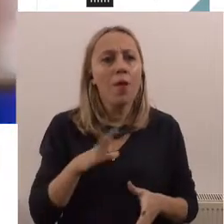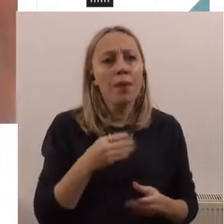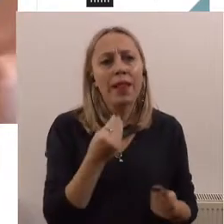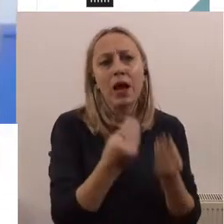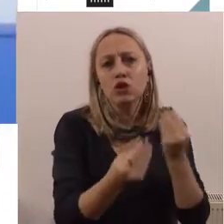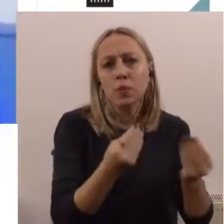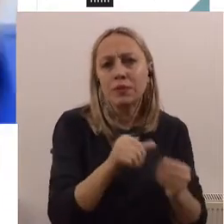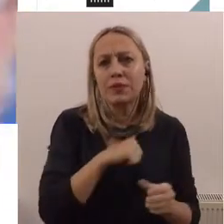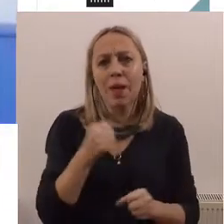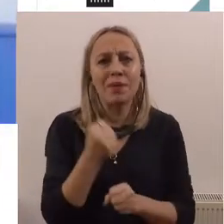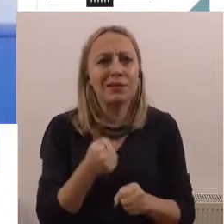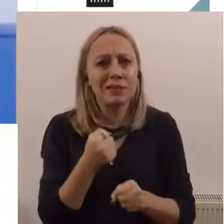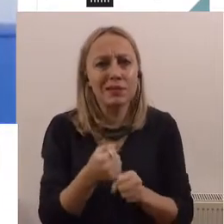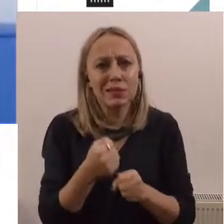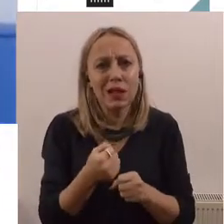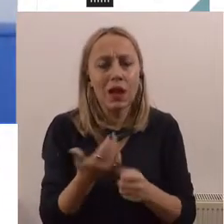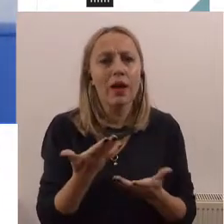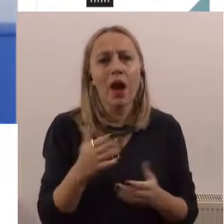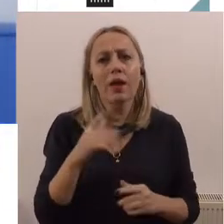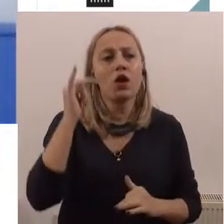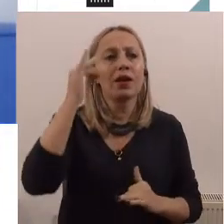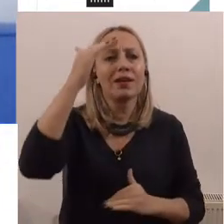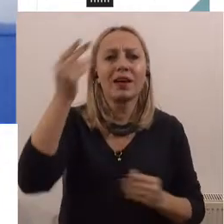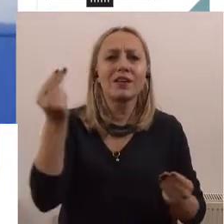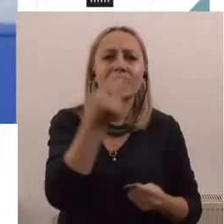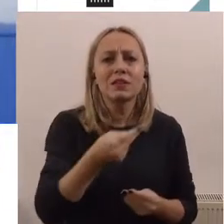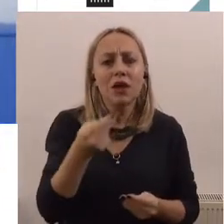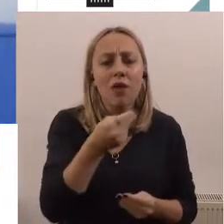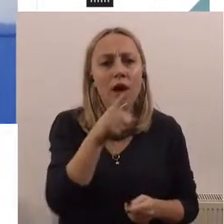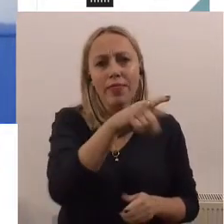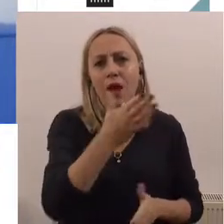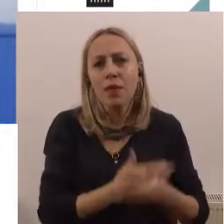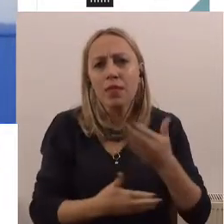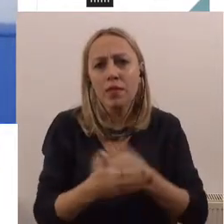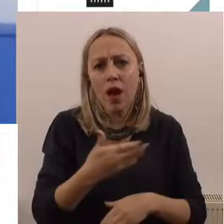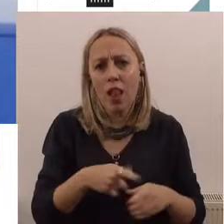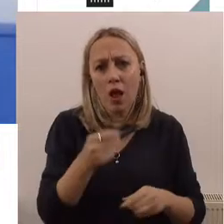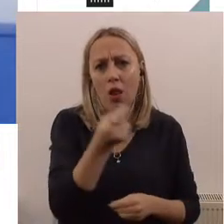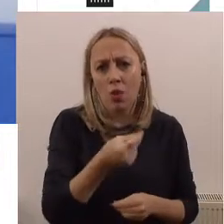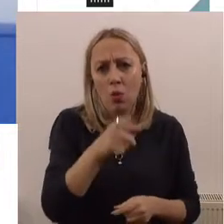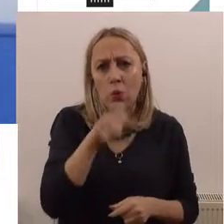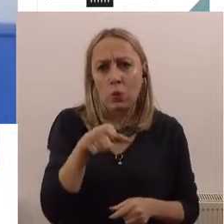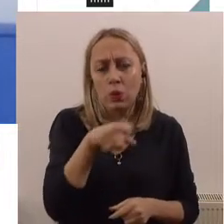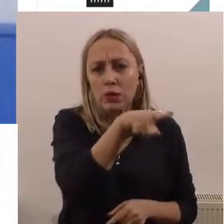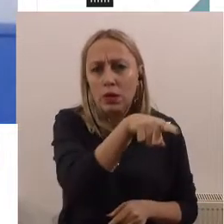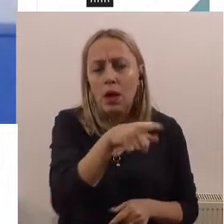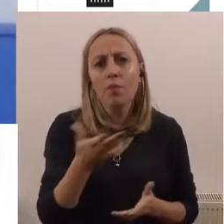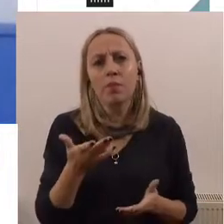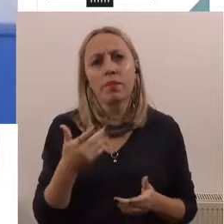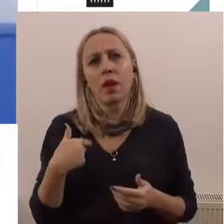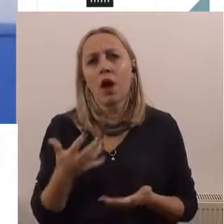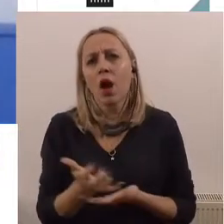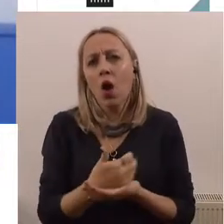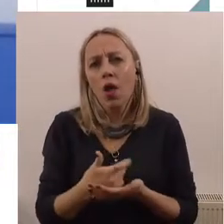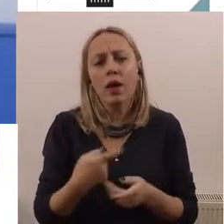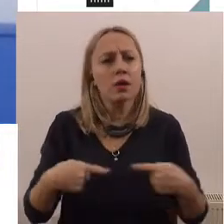what shows someone with a disability in all our collection through the ages.